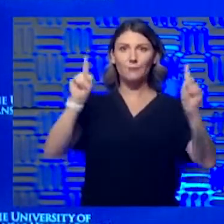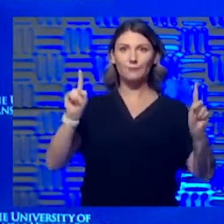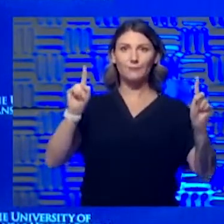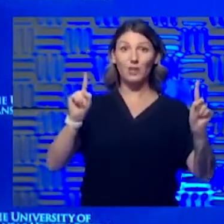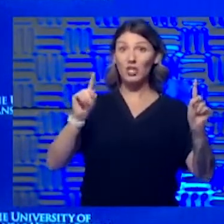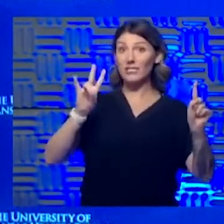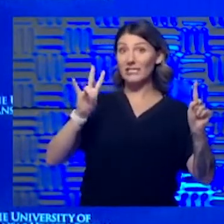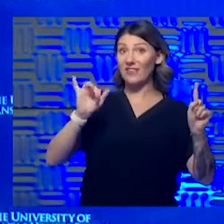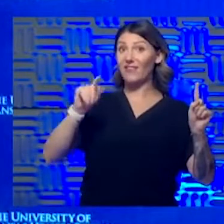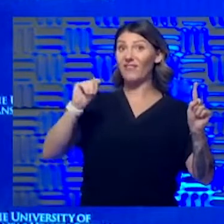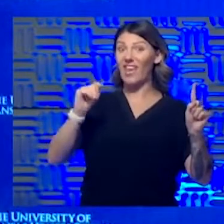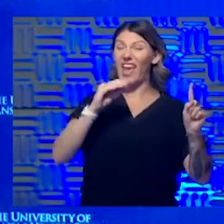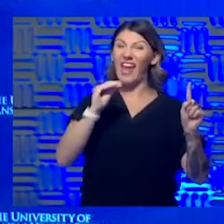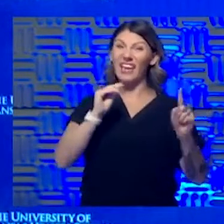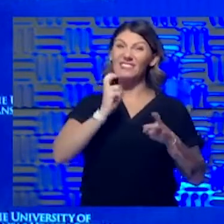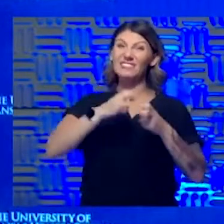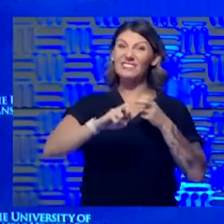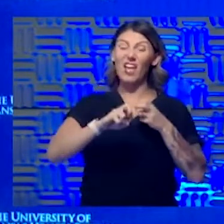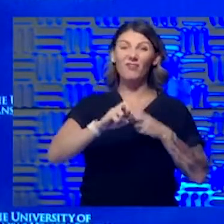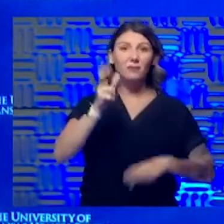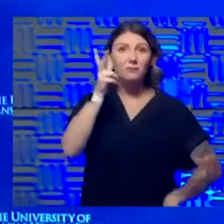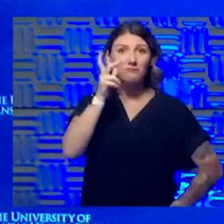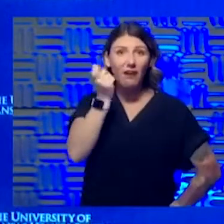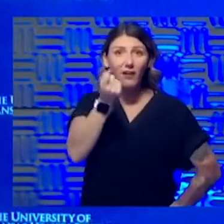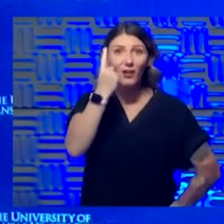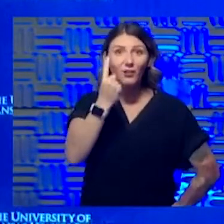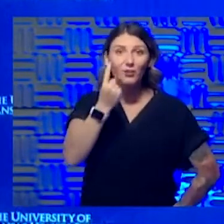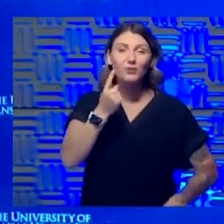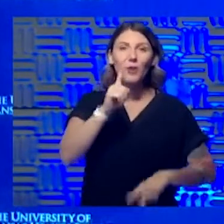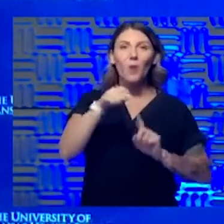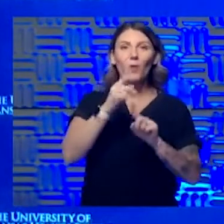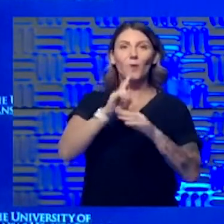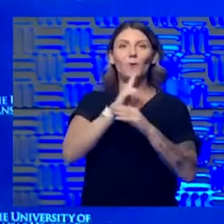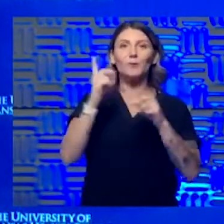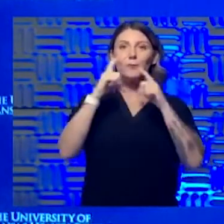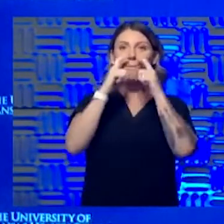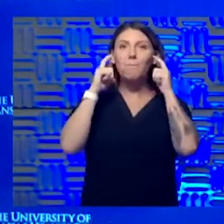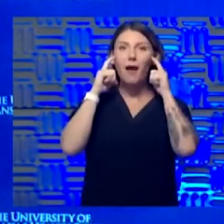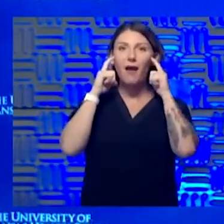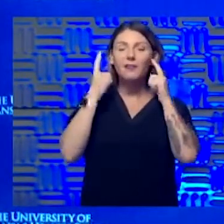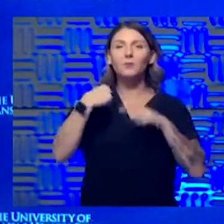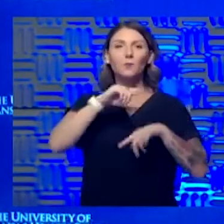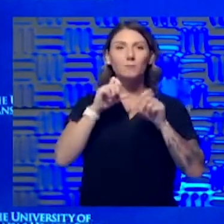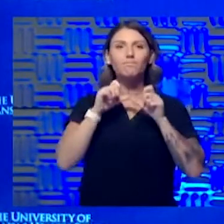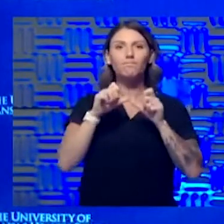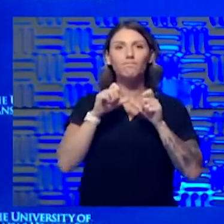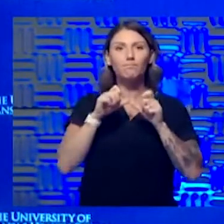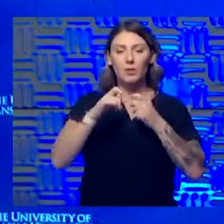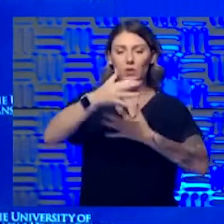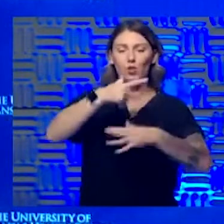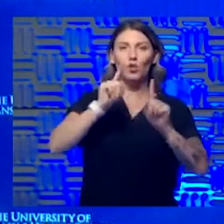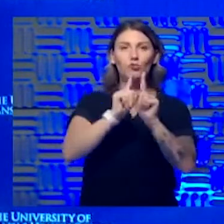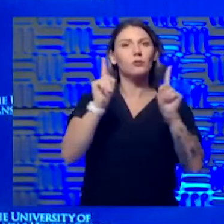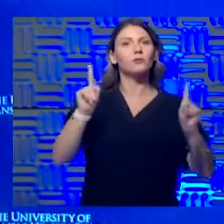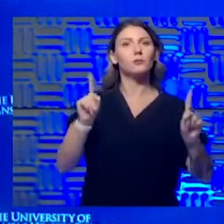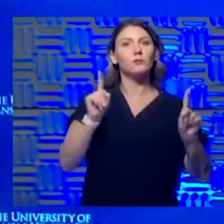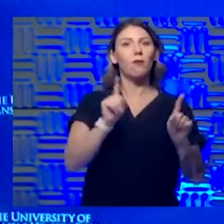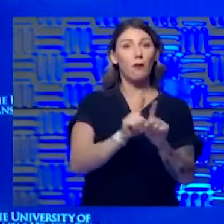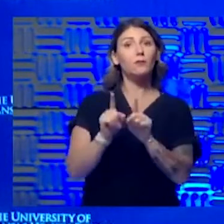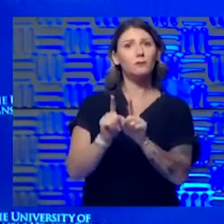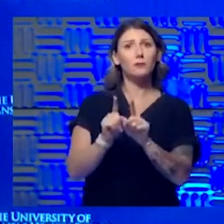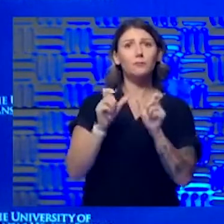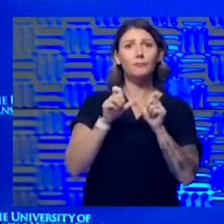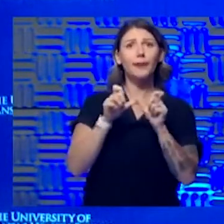microphone. So we do try and maintain our social distancing in the studio to make sure that we keep each other